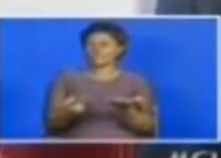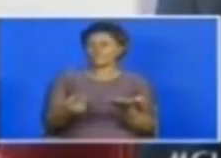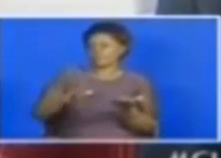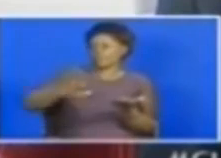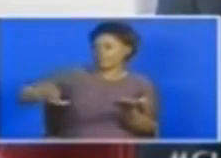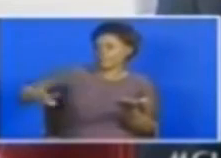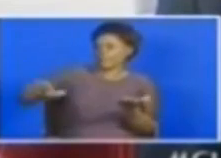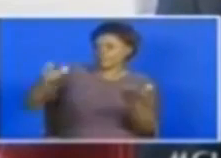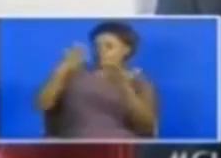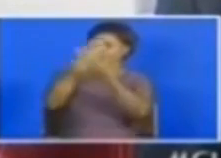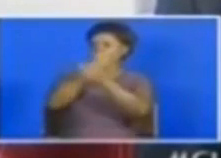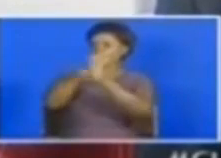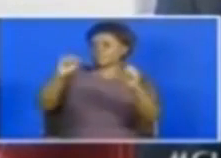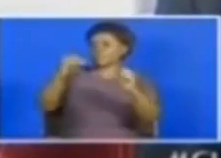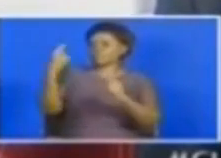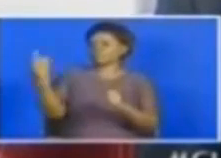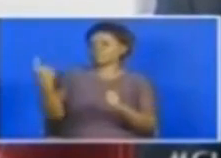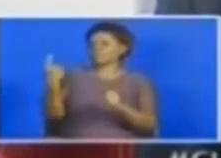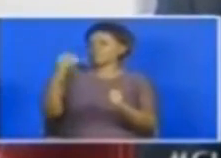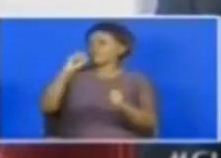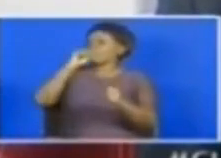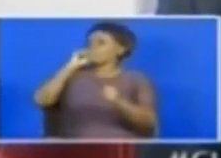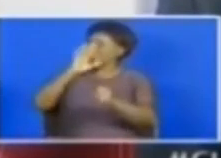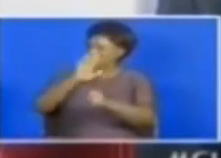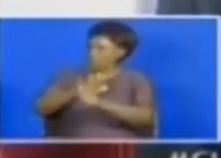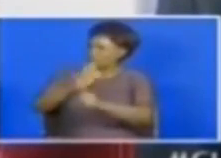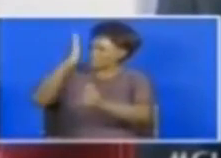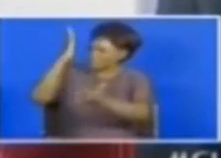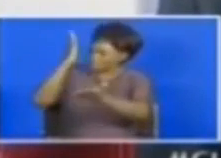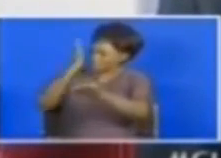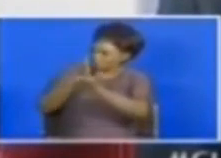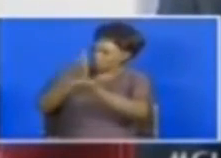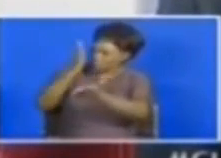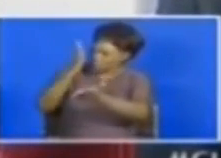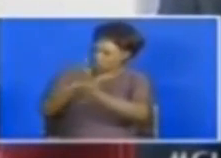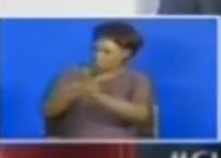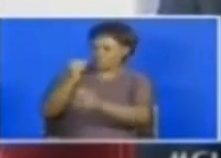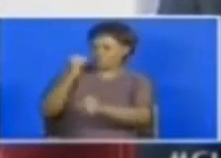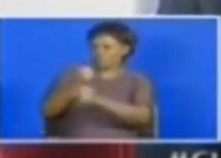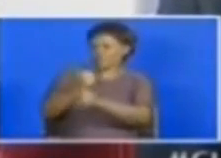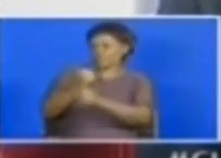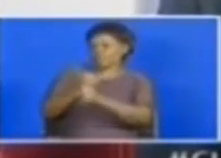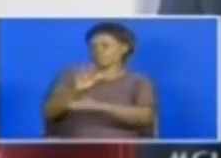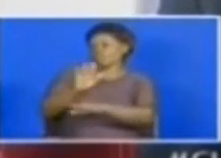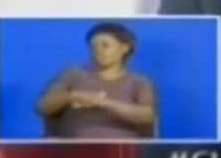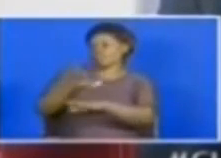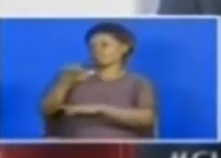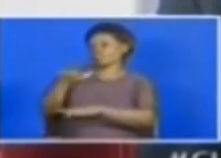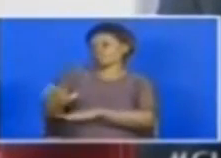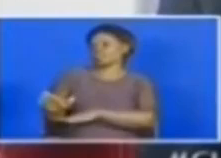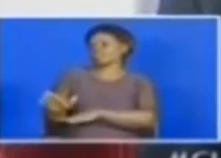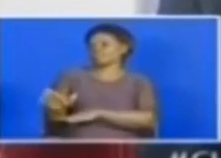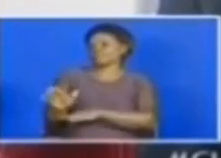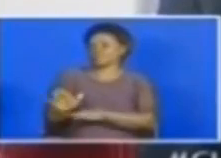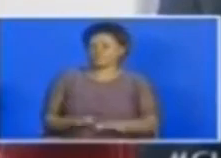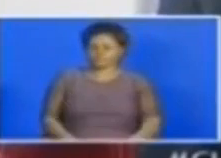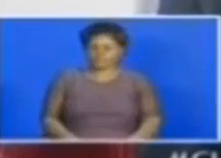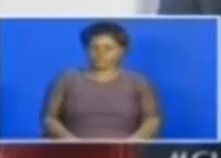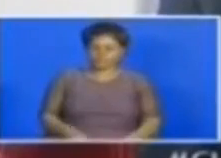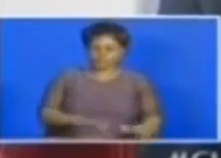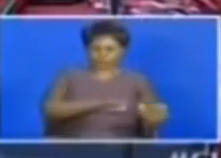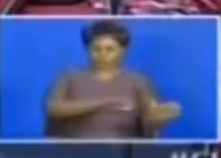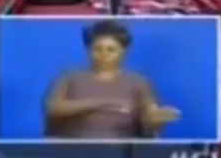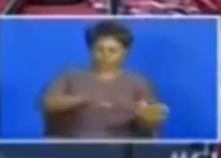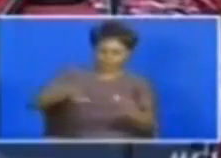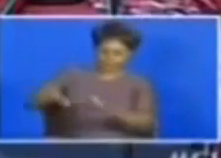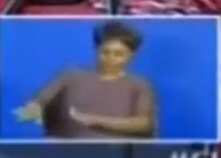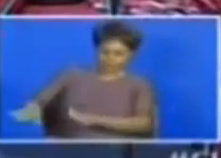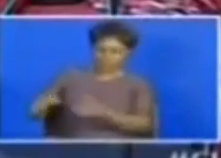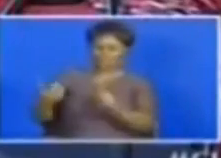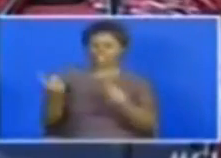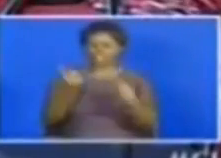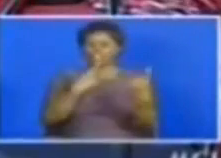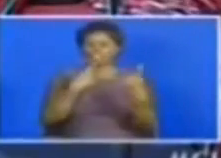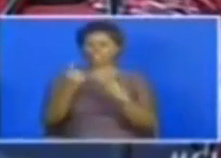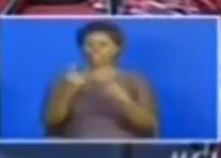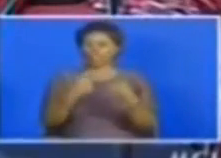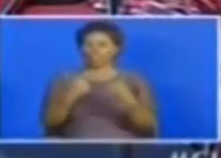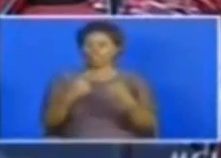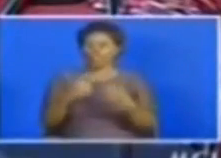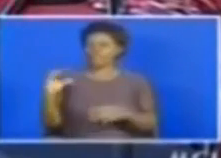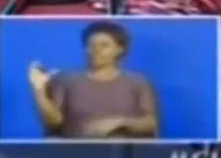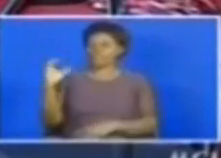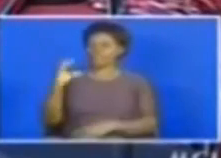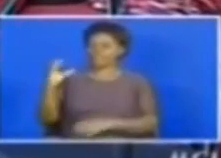is the presidential ones, and we can assure Kenyans that we are working on that and that we'll deliver on that one. All right, let's talk a little bit about